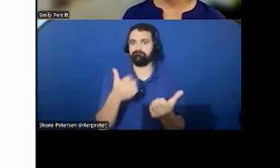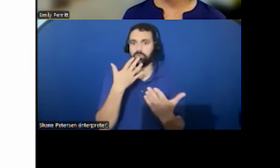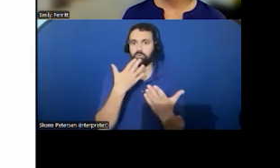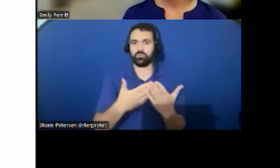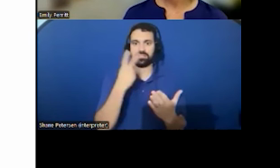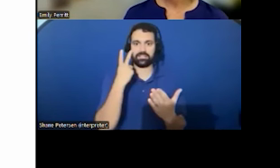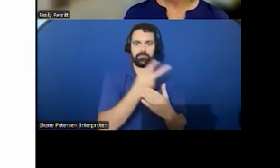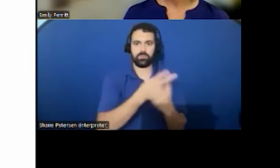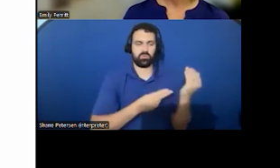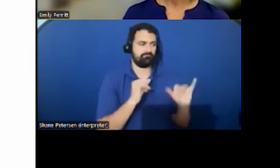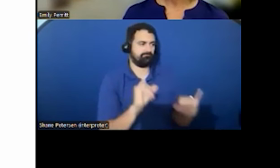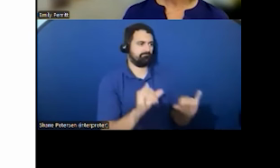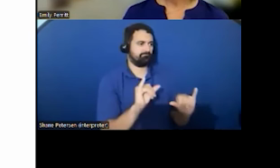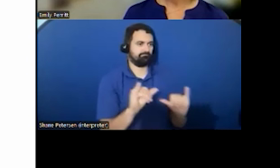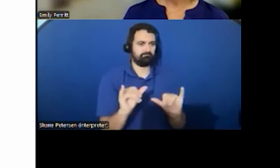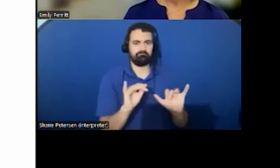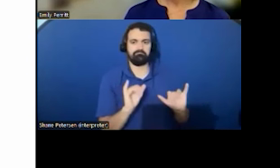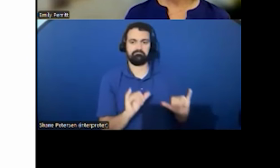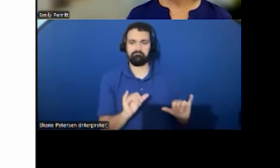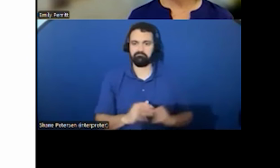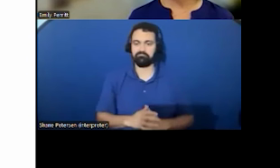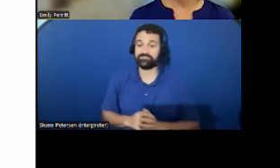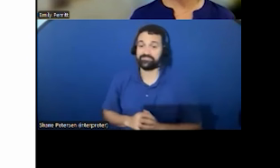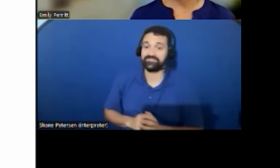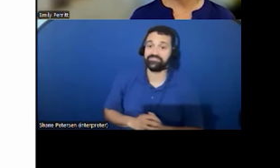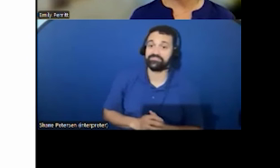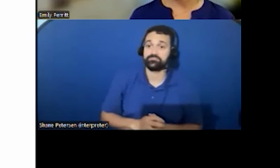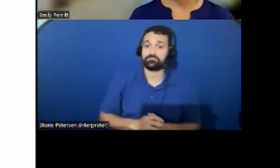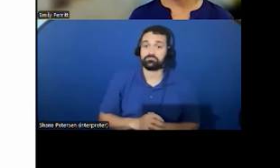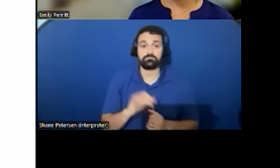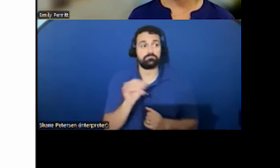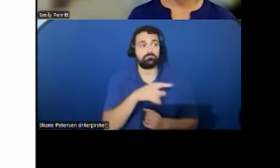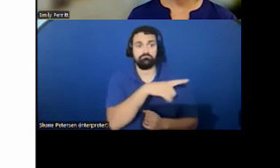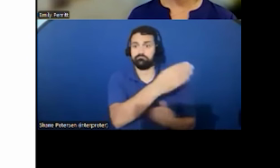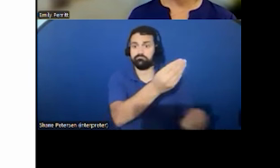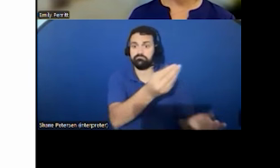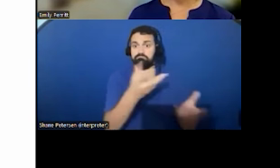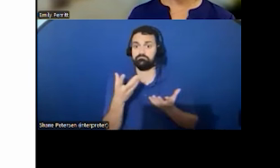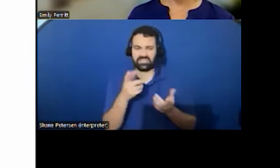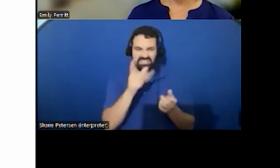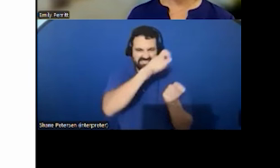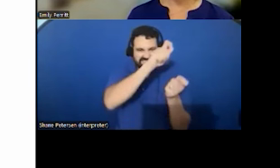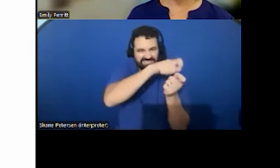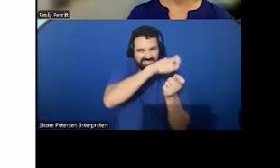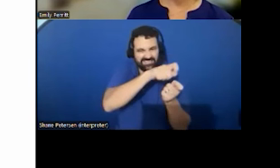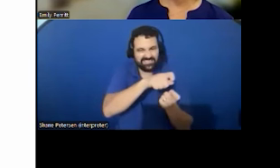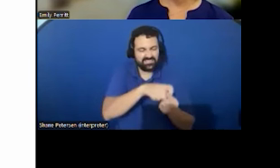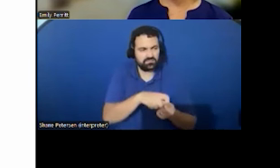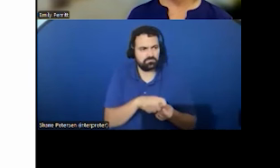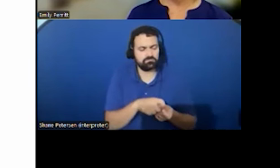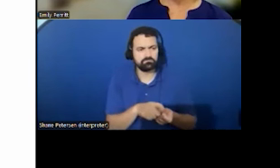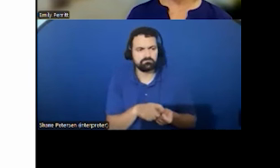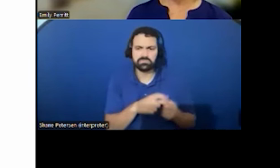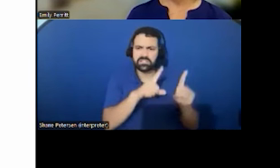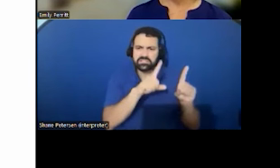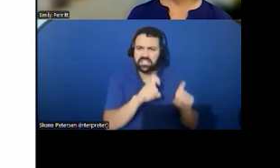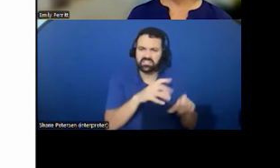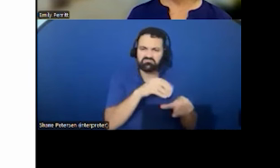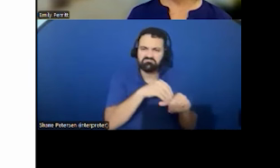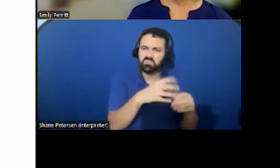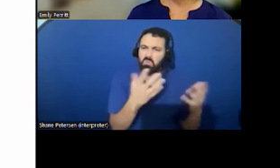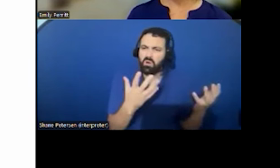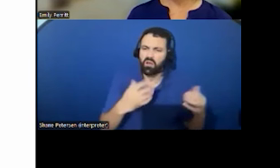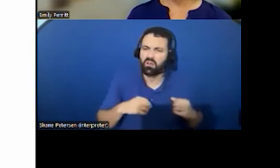is used. And then it tells you specifically what did we test in. So